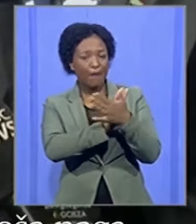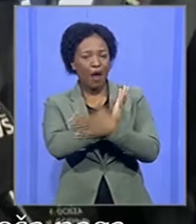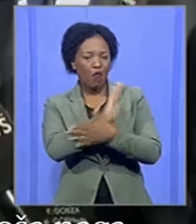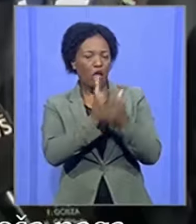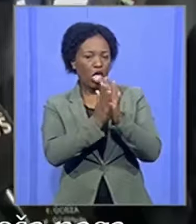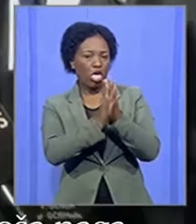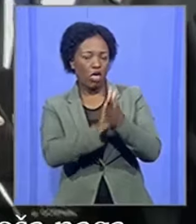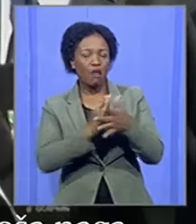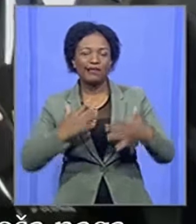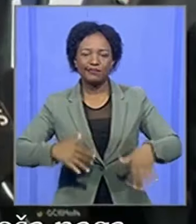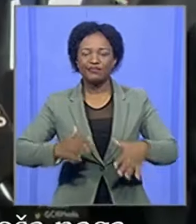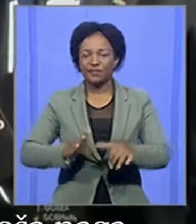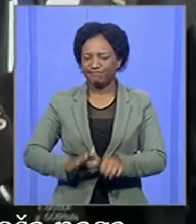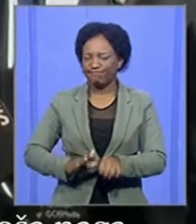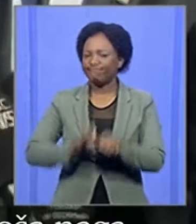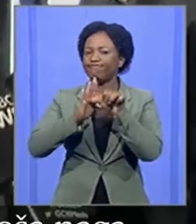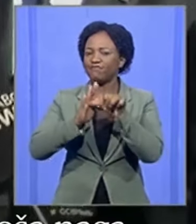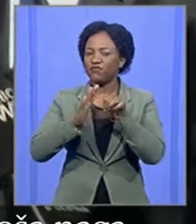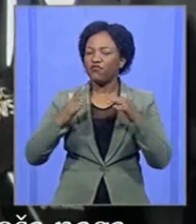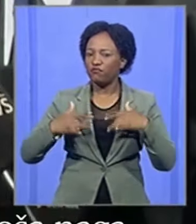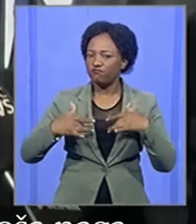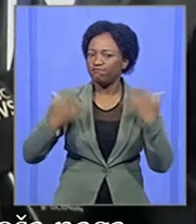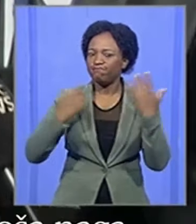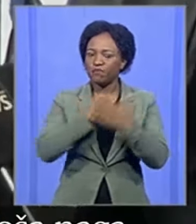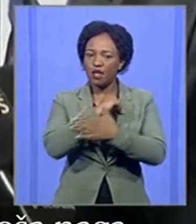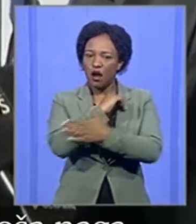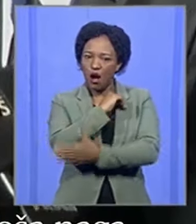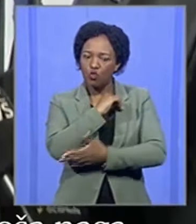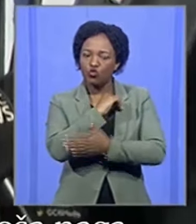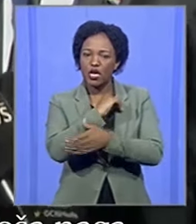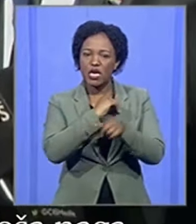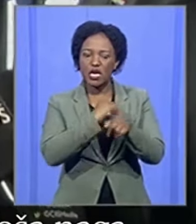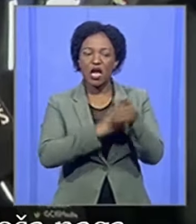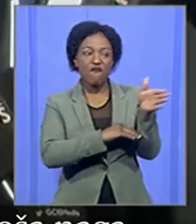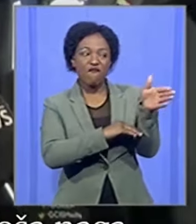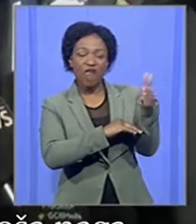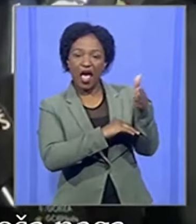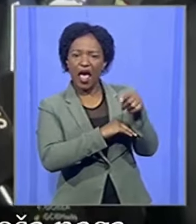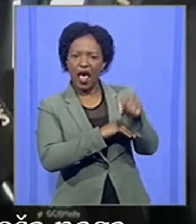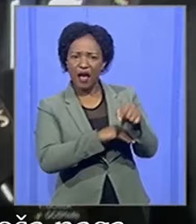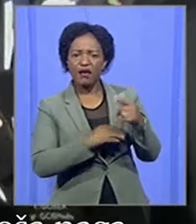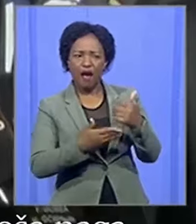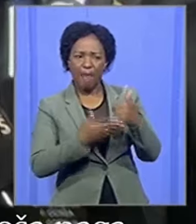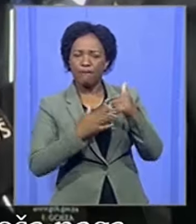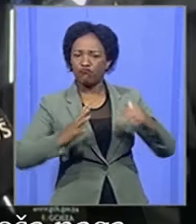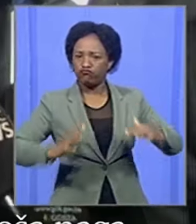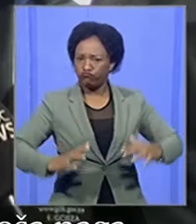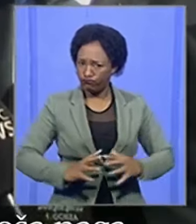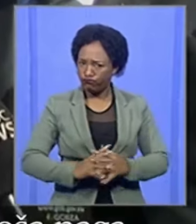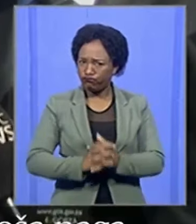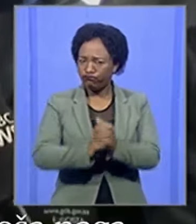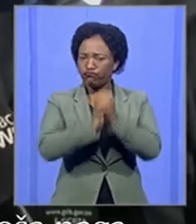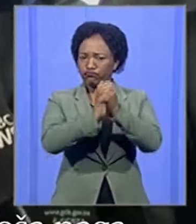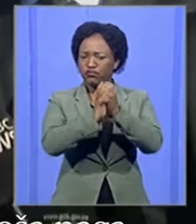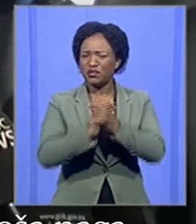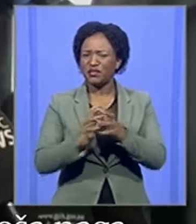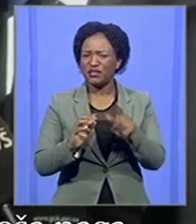article in the life of our country. It is that flag that unites all of us. It is